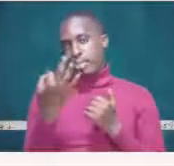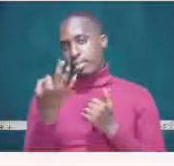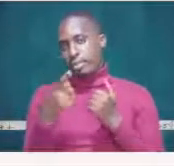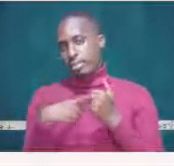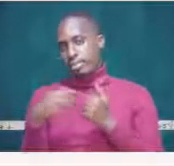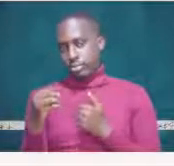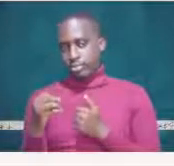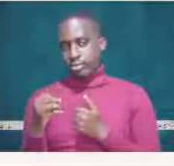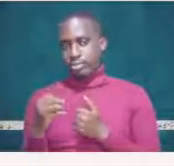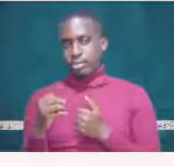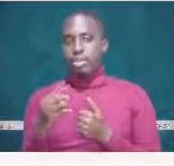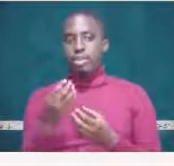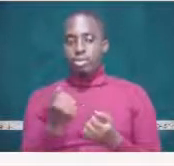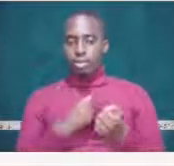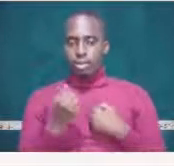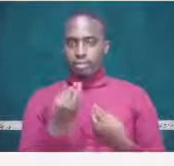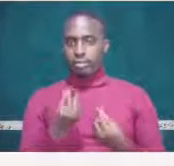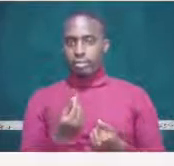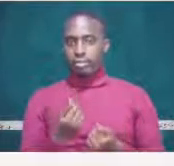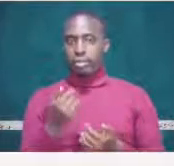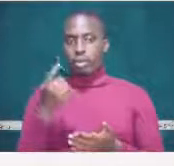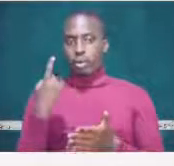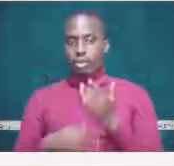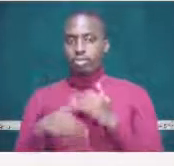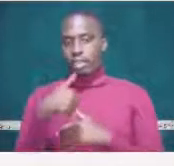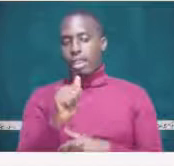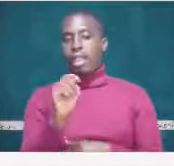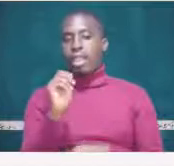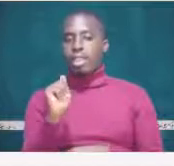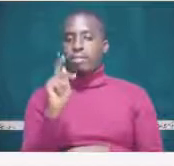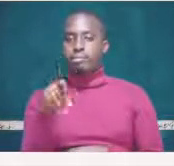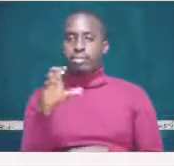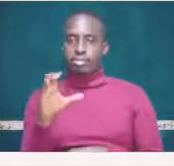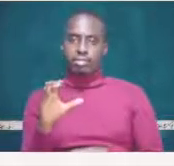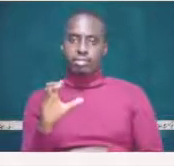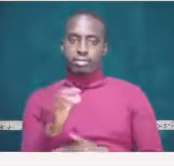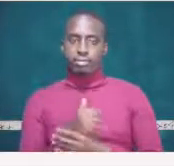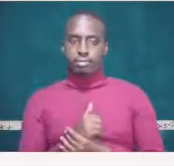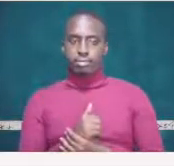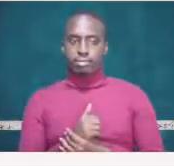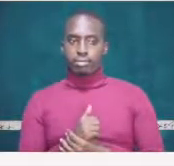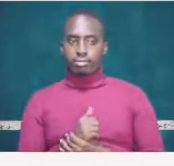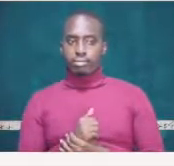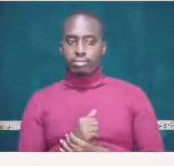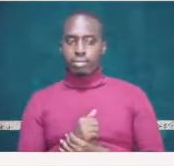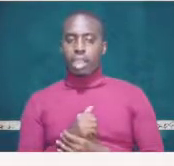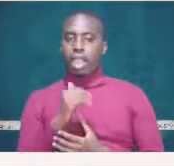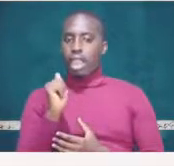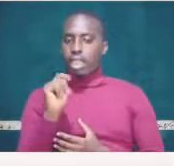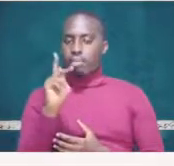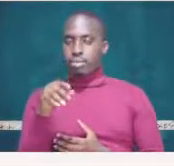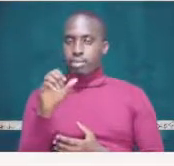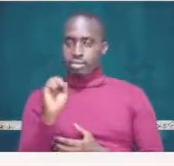360 francs. What is her average propensity to save? Let me repeat the